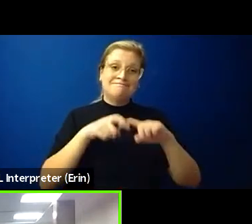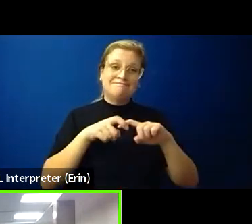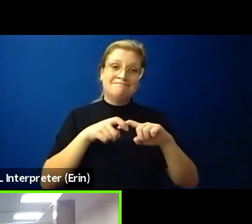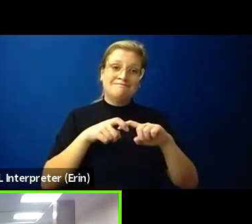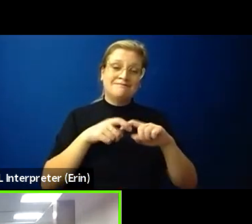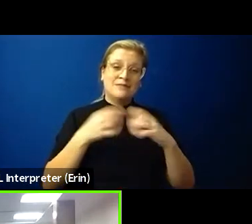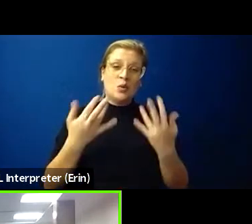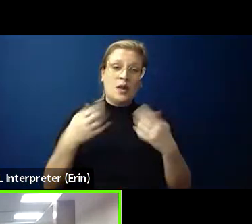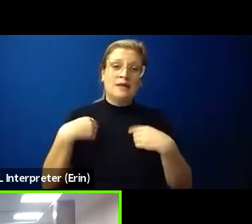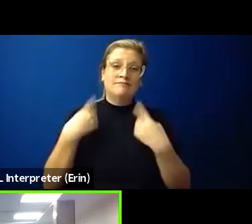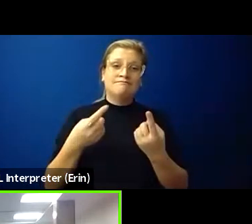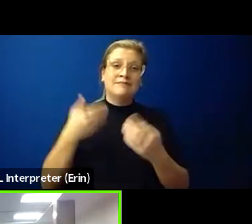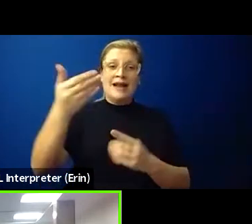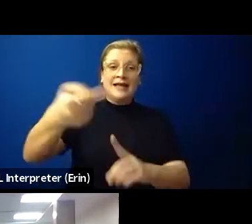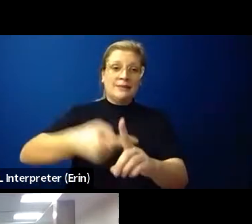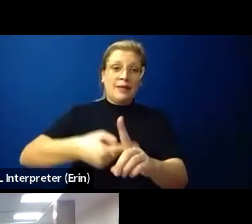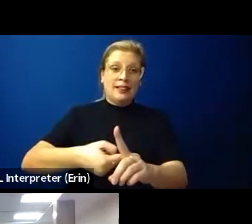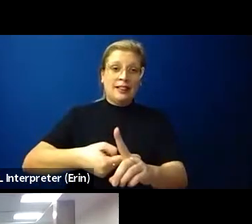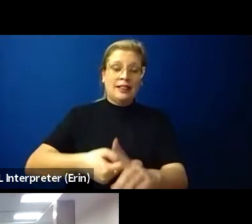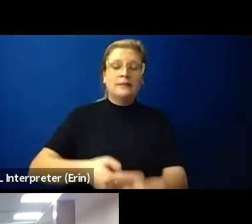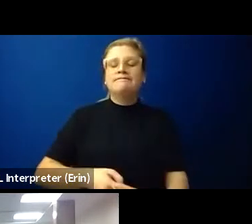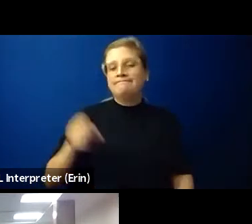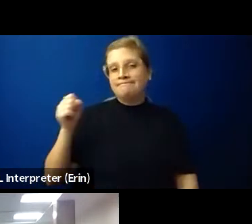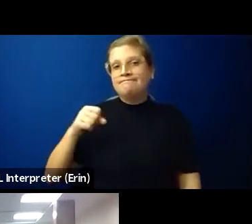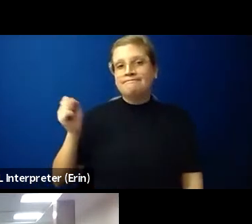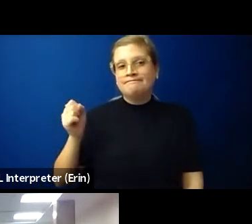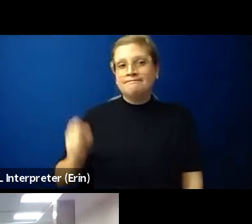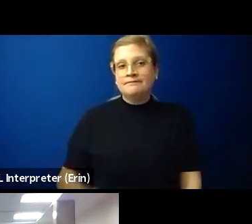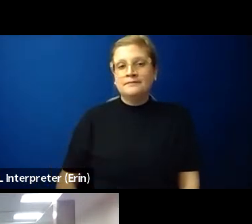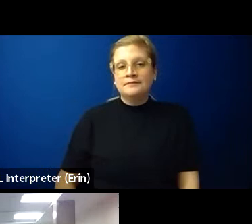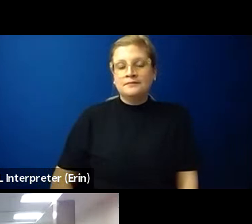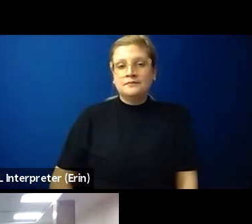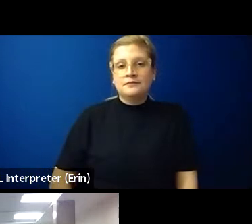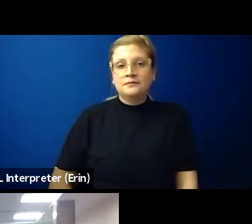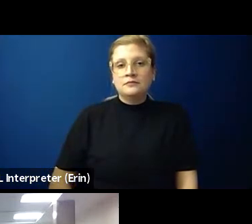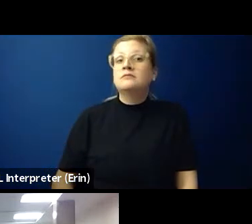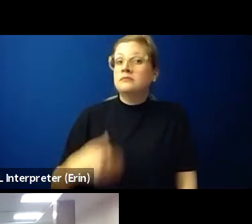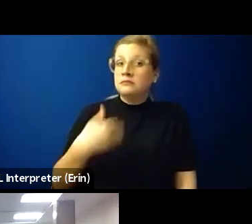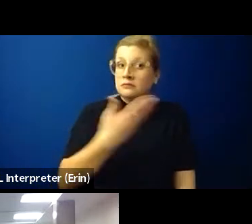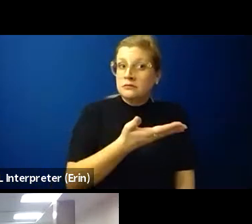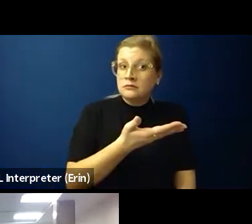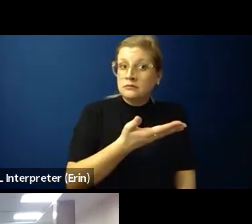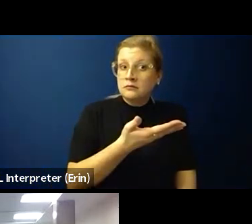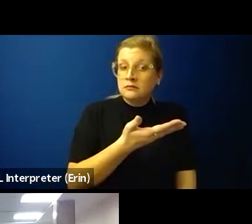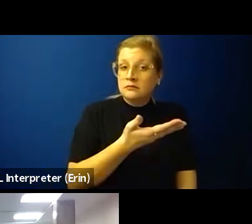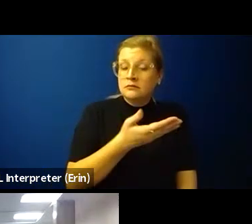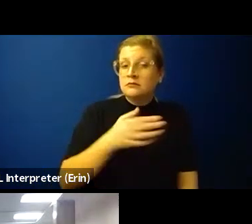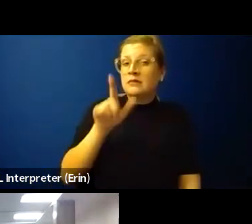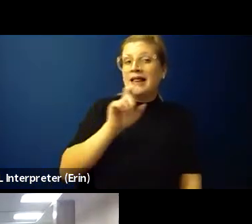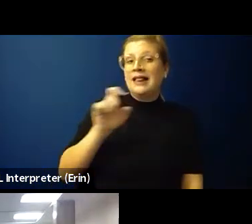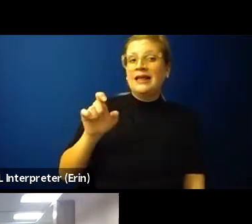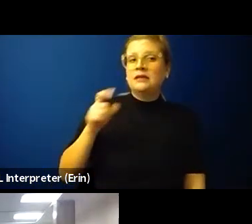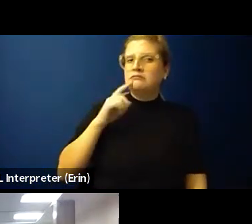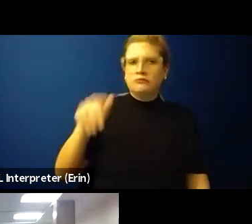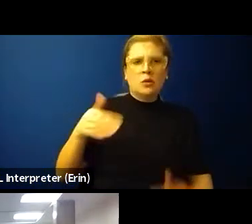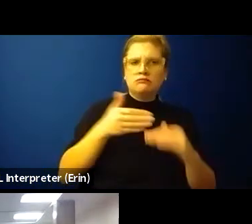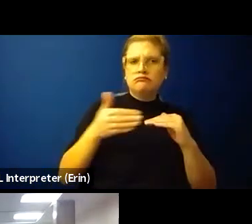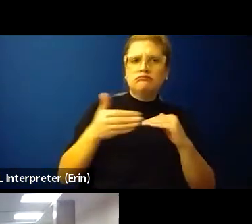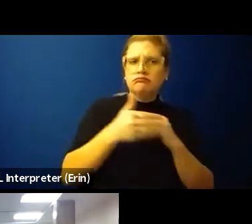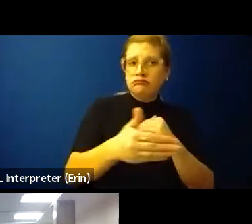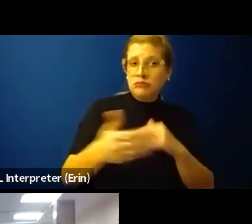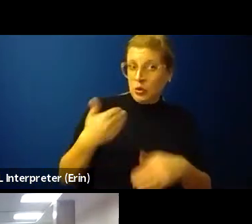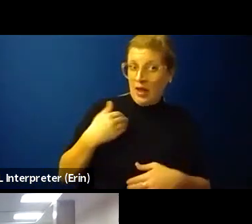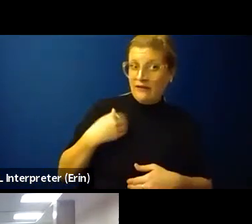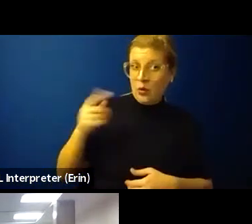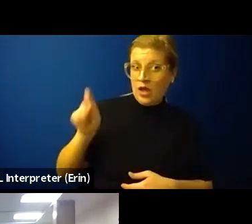next month. Yeah, yes. I was also, yes, go ahead. Yeah, no, we'll just move forward. Unless you have a question